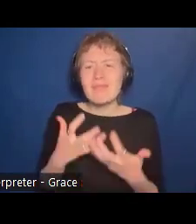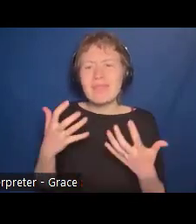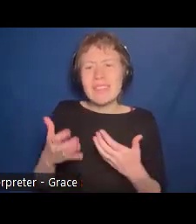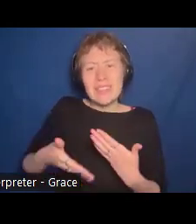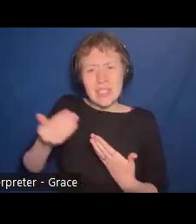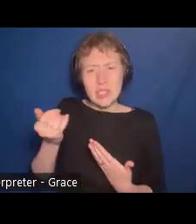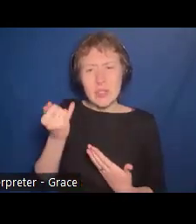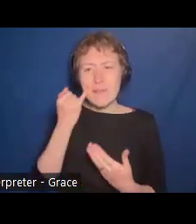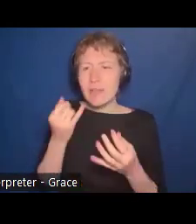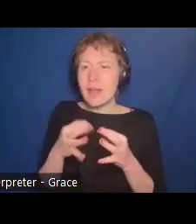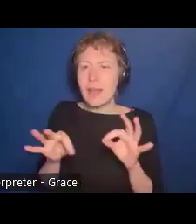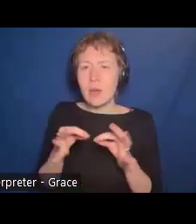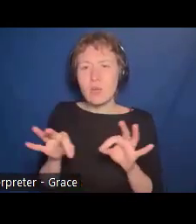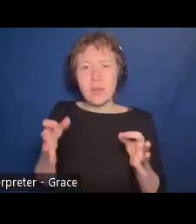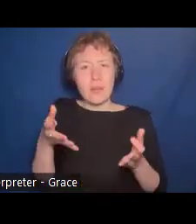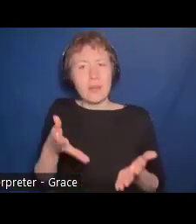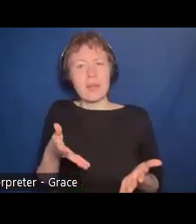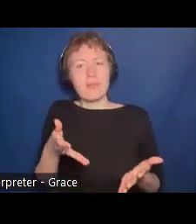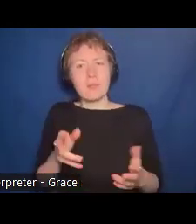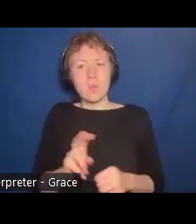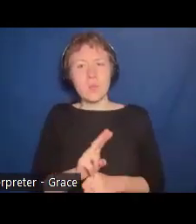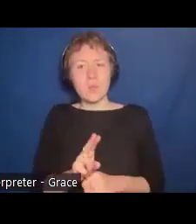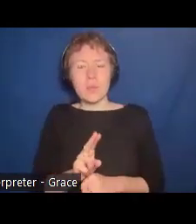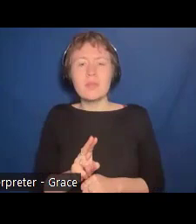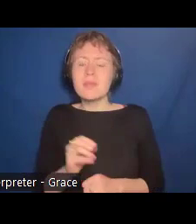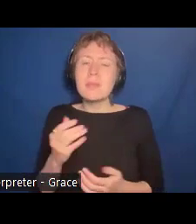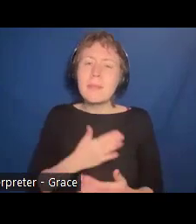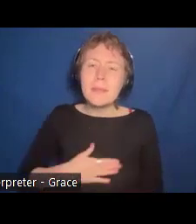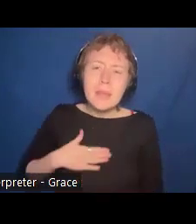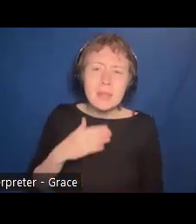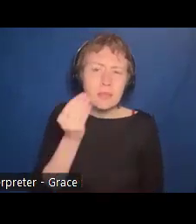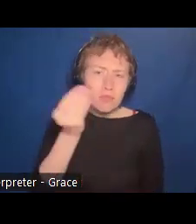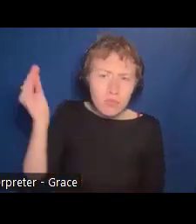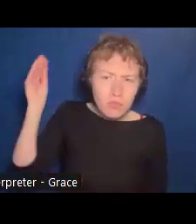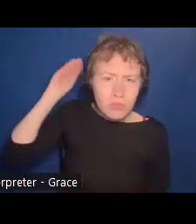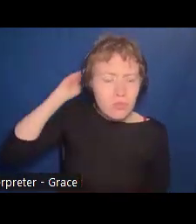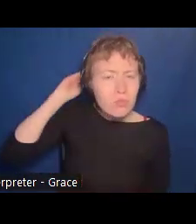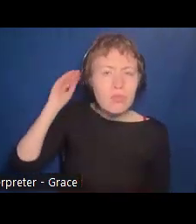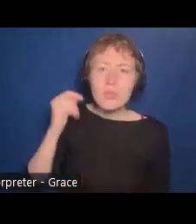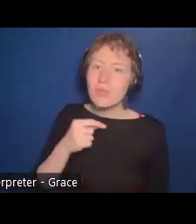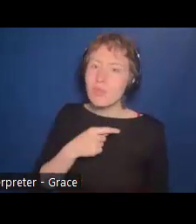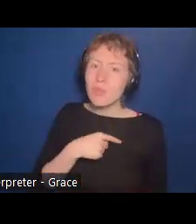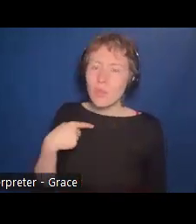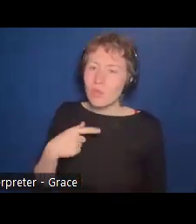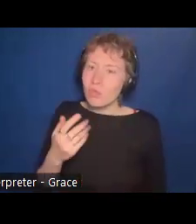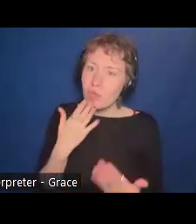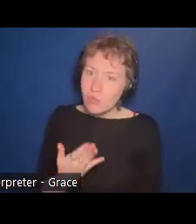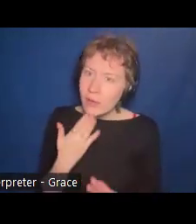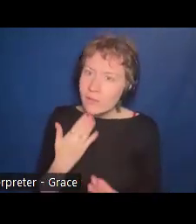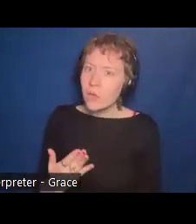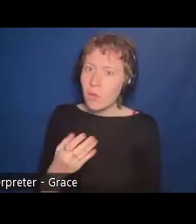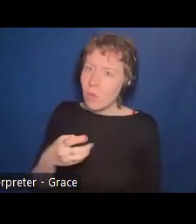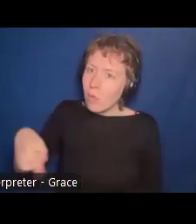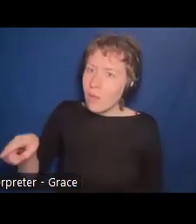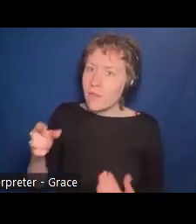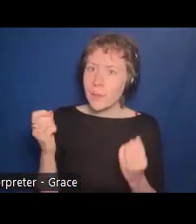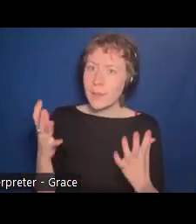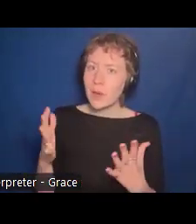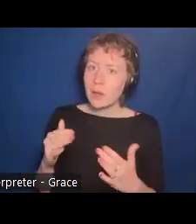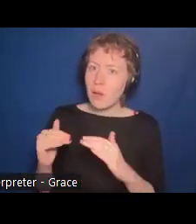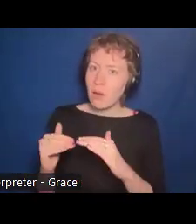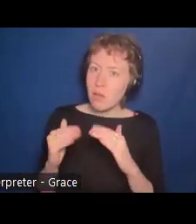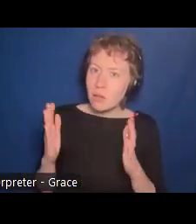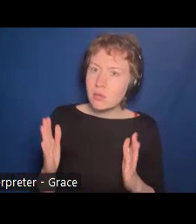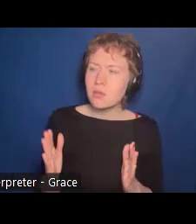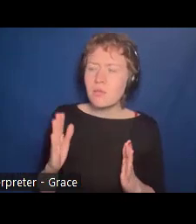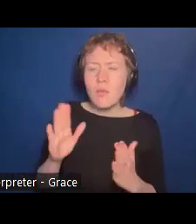alone. And please keep in mind and remember that we're very grateful to many of you and many of our colleagues for the extremely hard